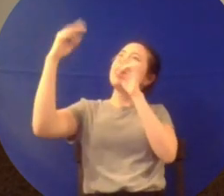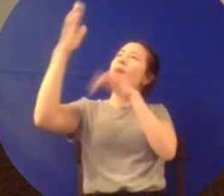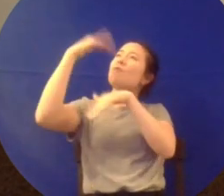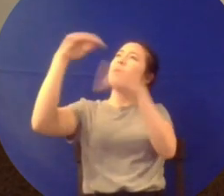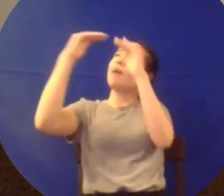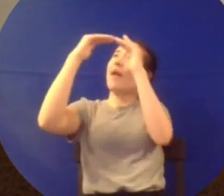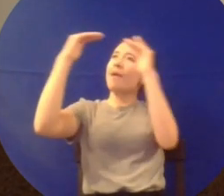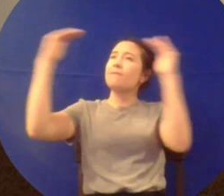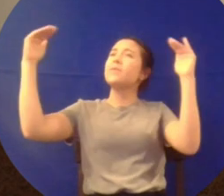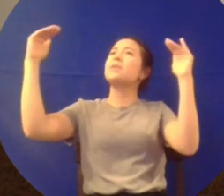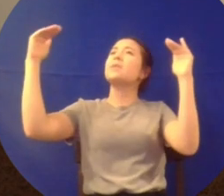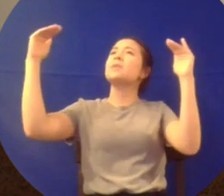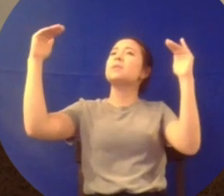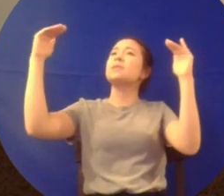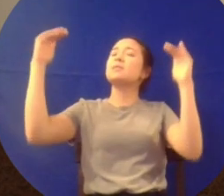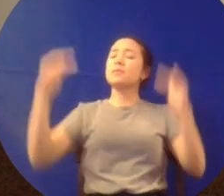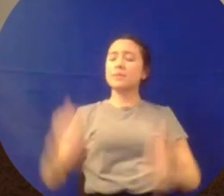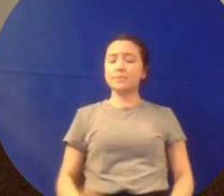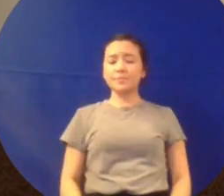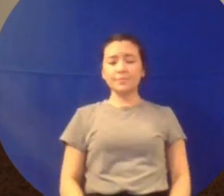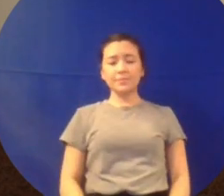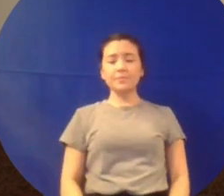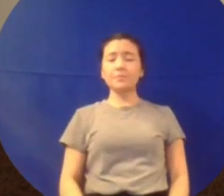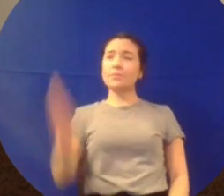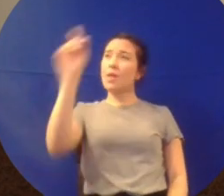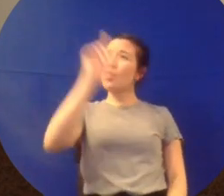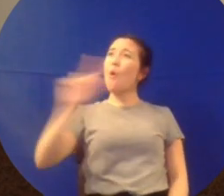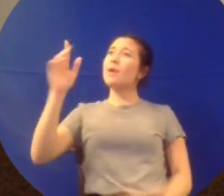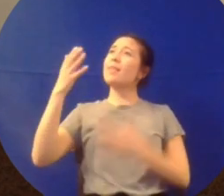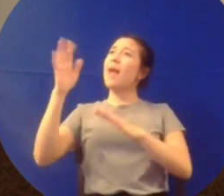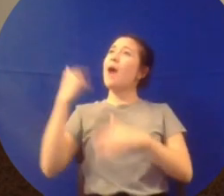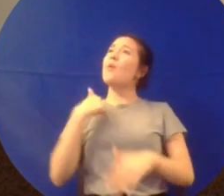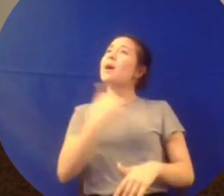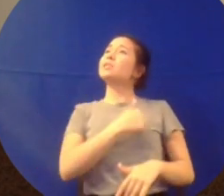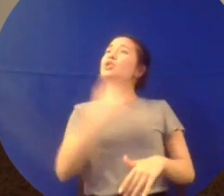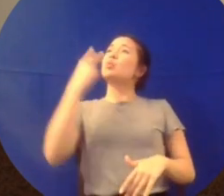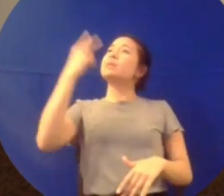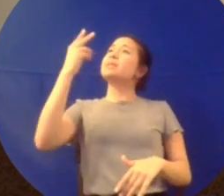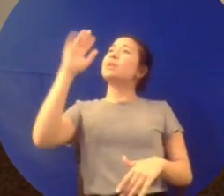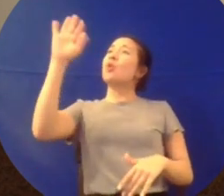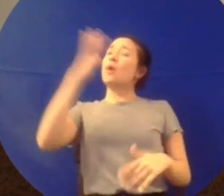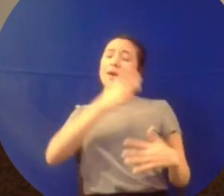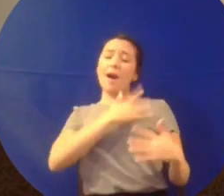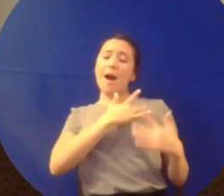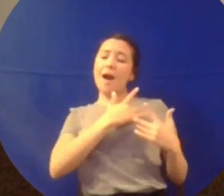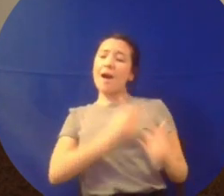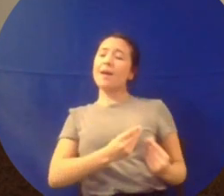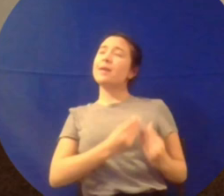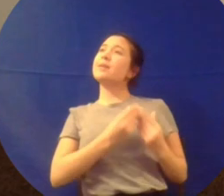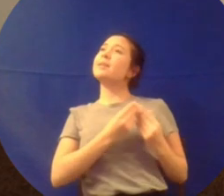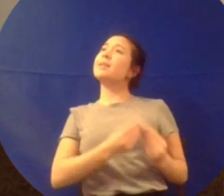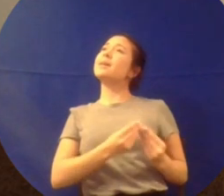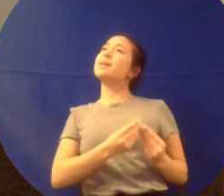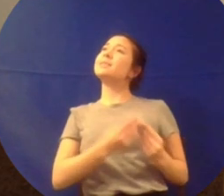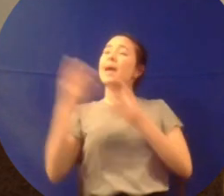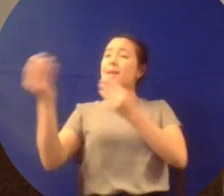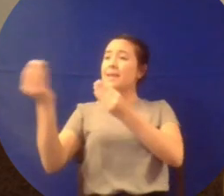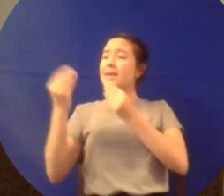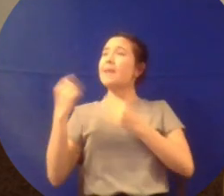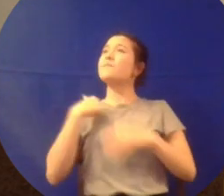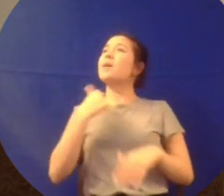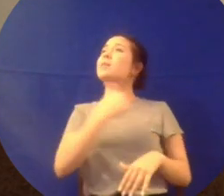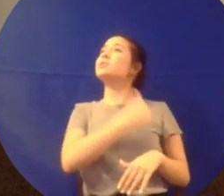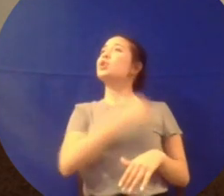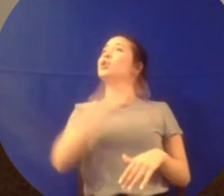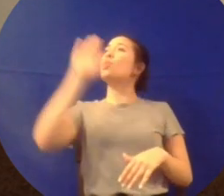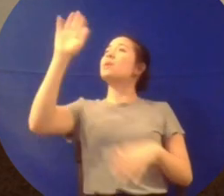heaven. Lord, let us see your kindness and grant